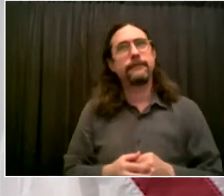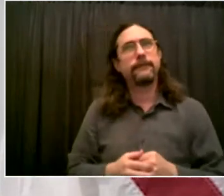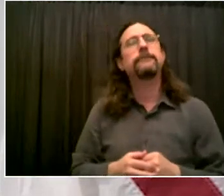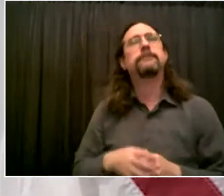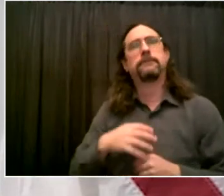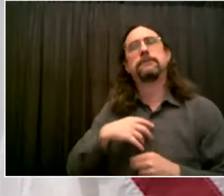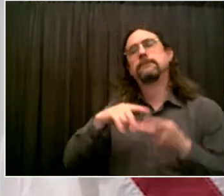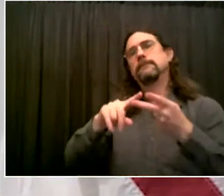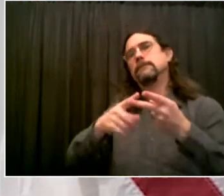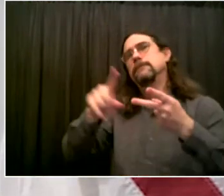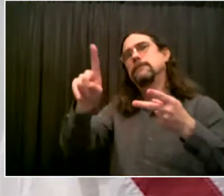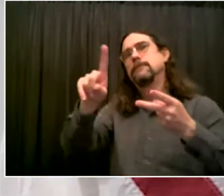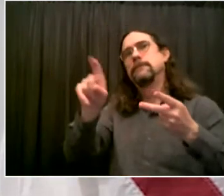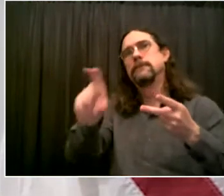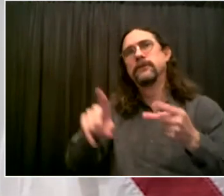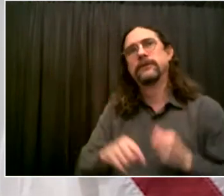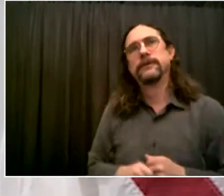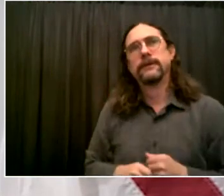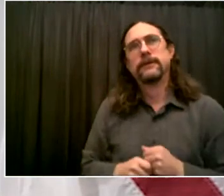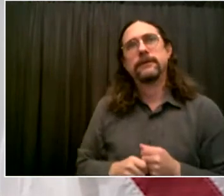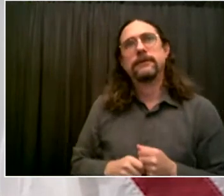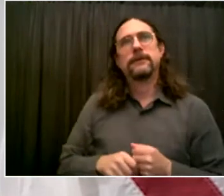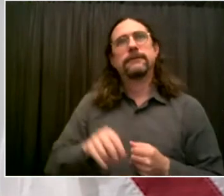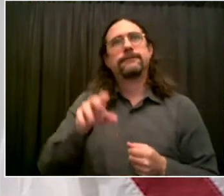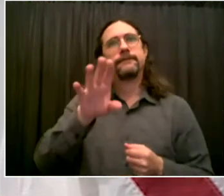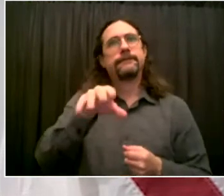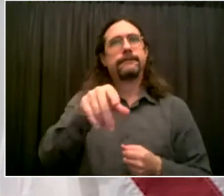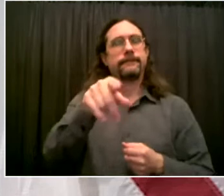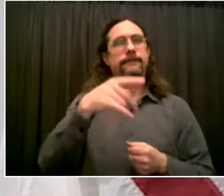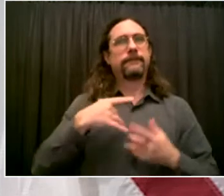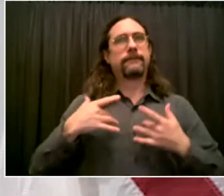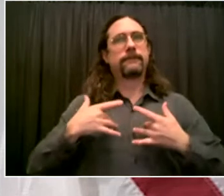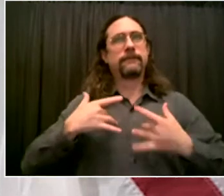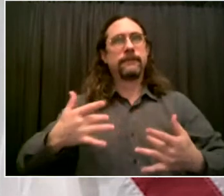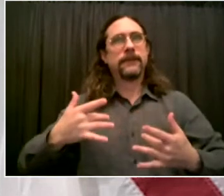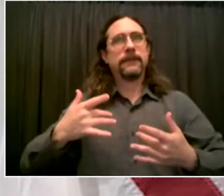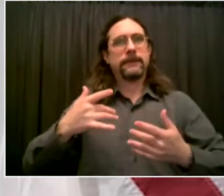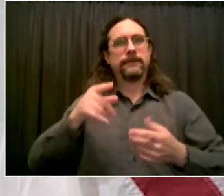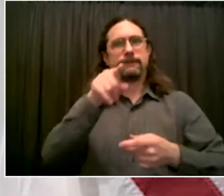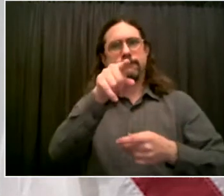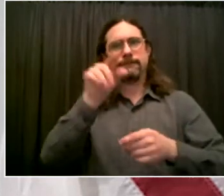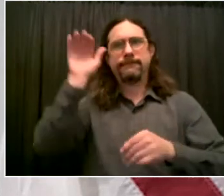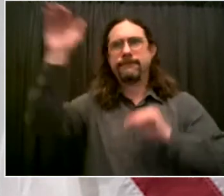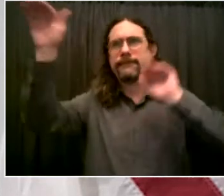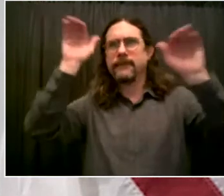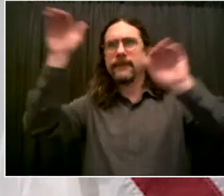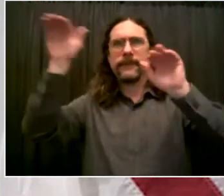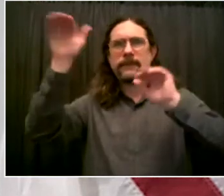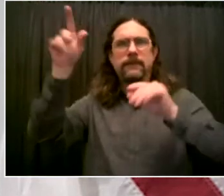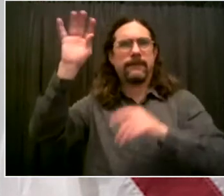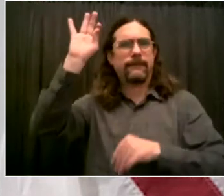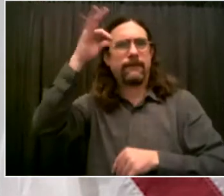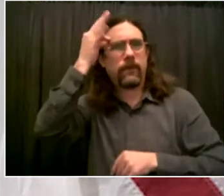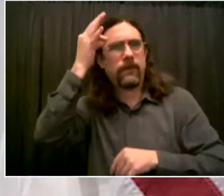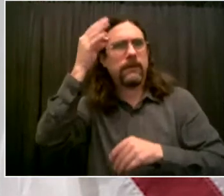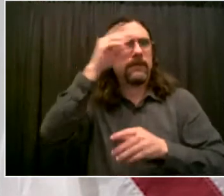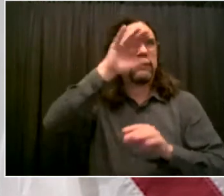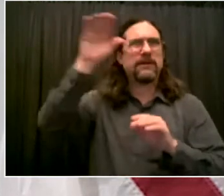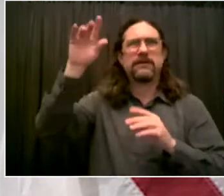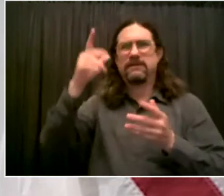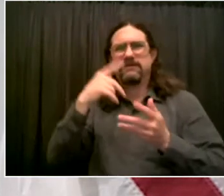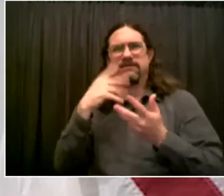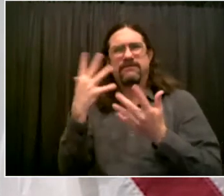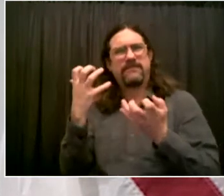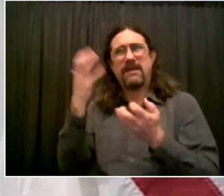state to do your own way of vaccinations. Have you had any